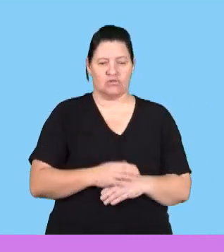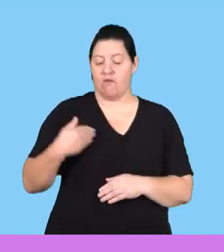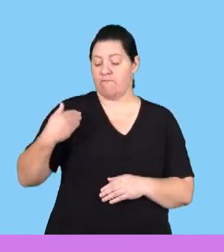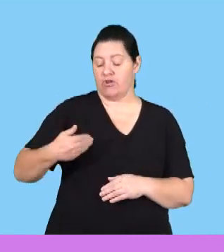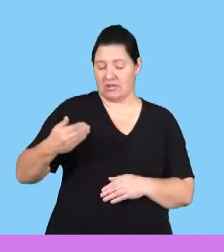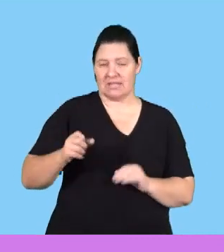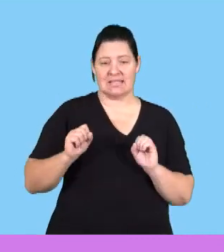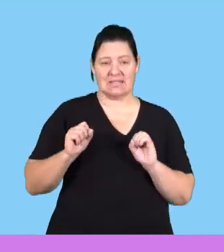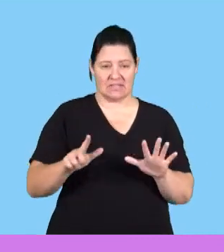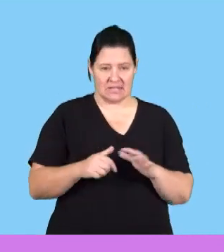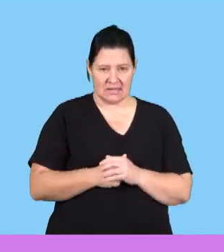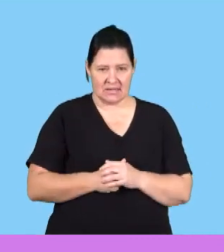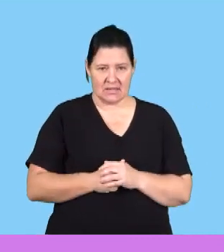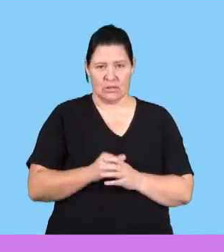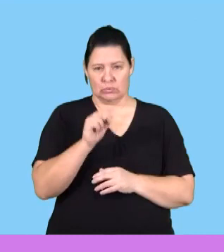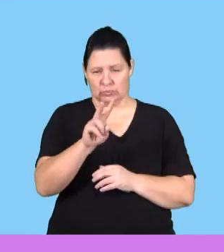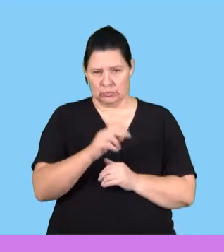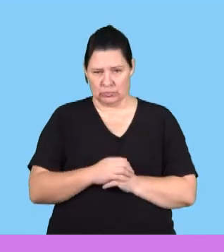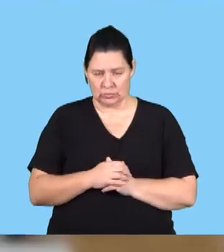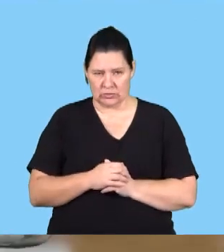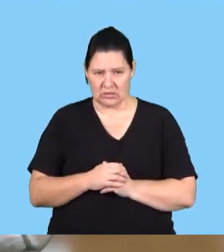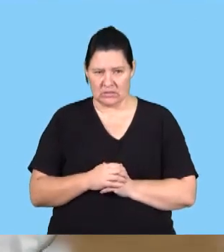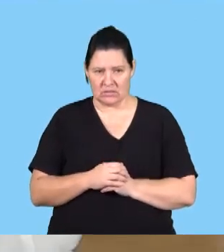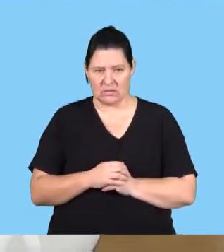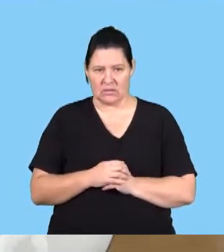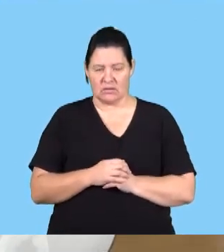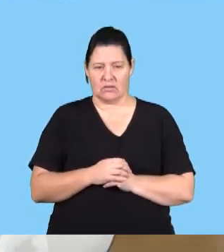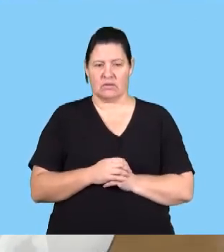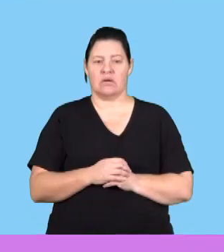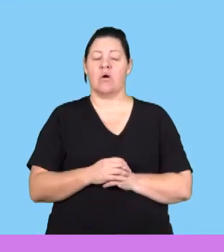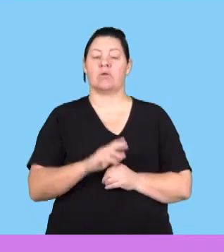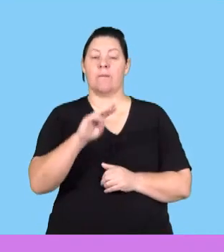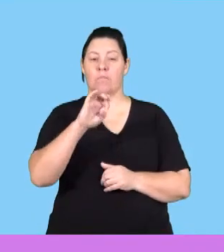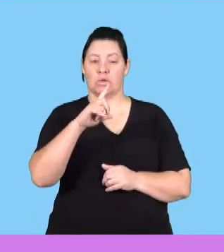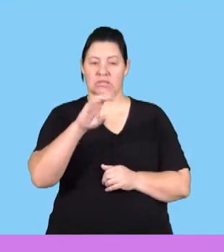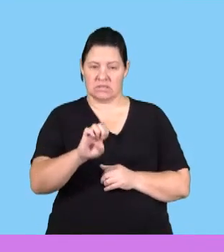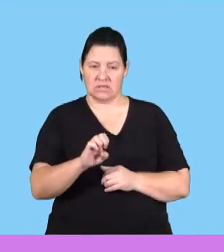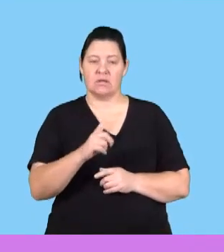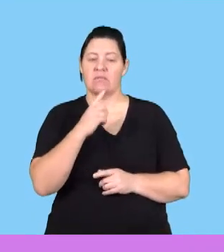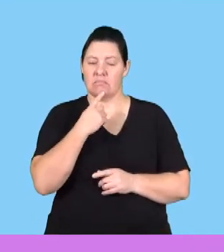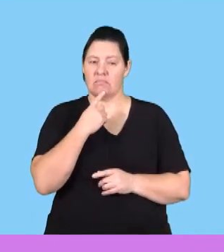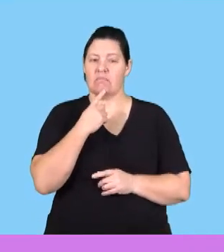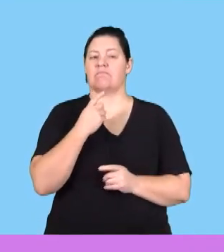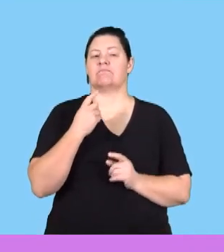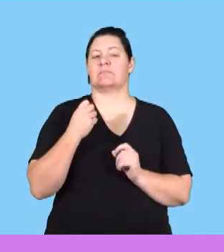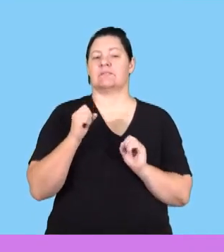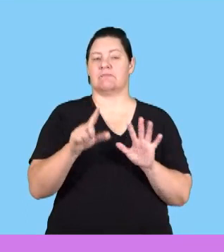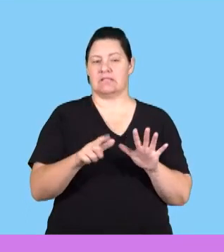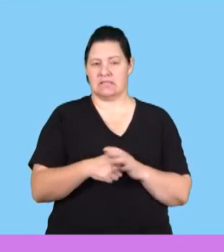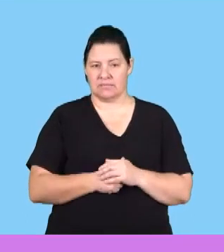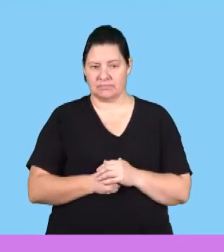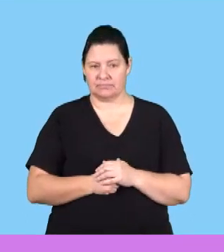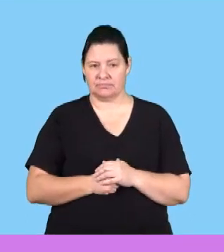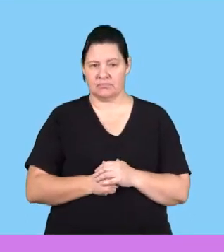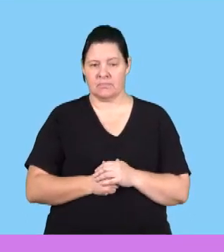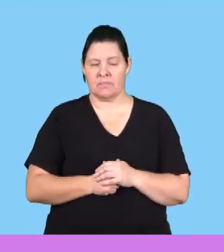appears the most. So the frequency of 17 is 2. So therefore, our mode will be 17. Guys,